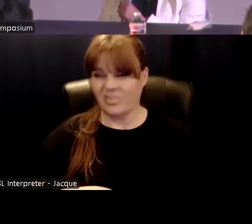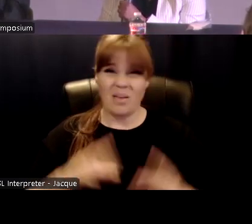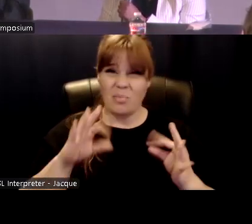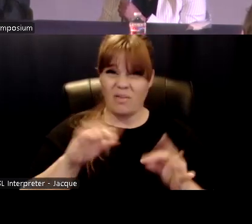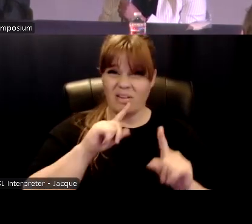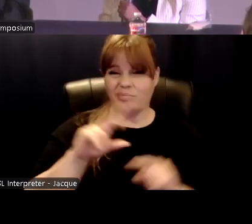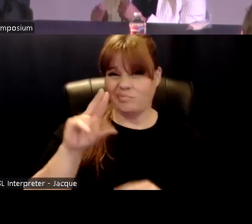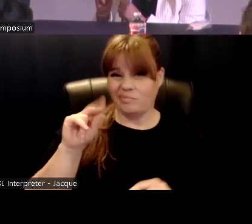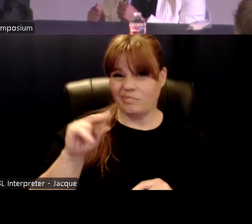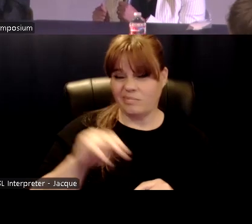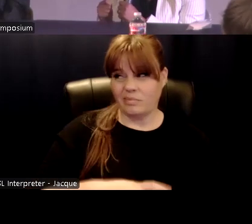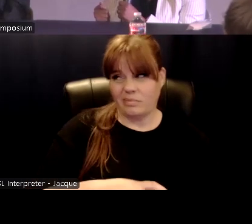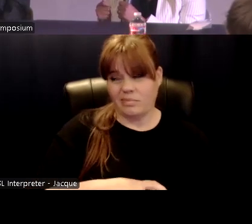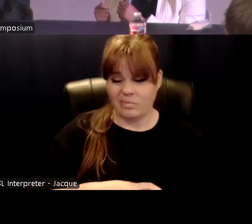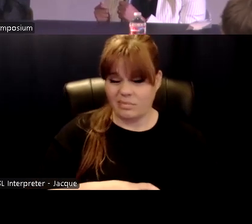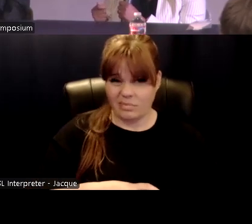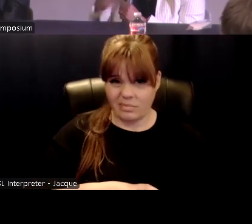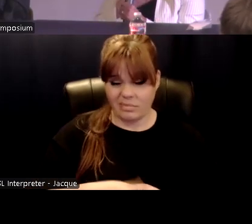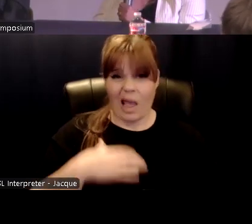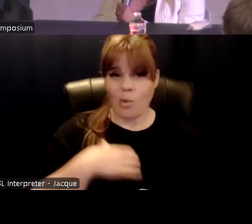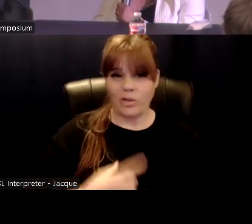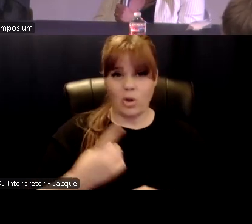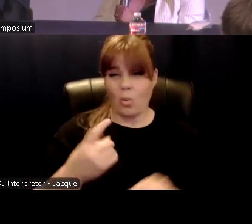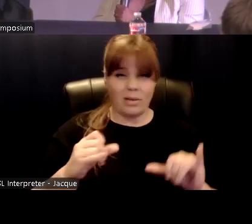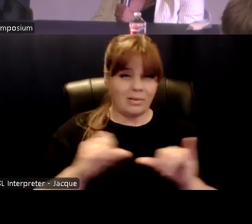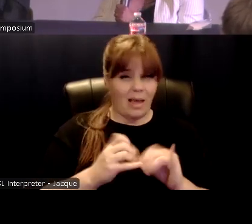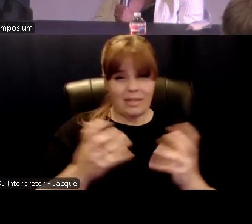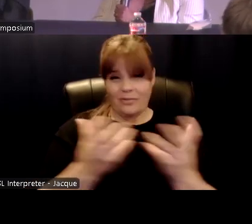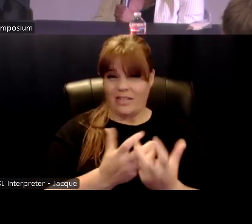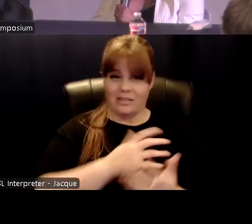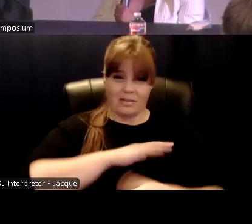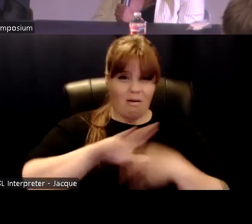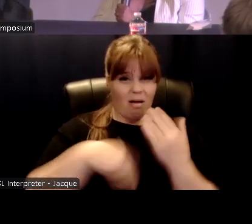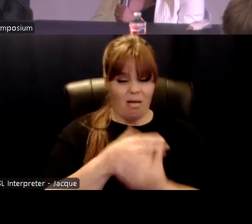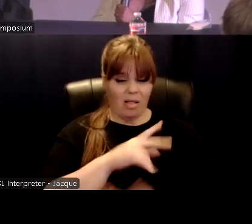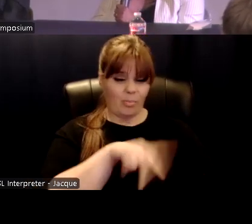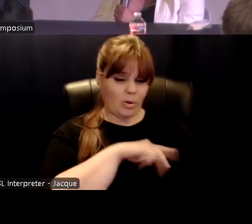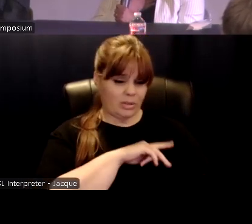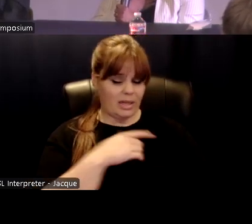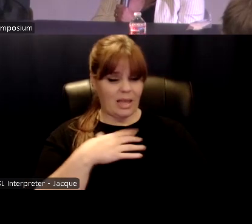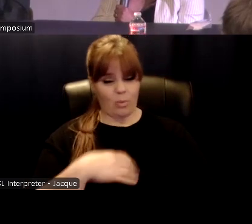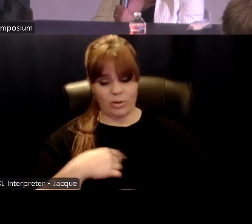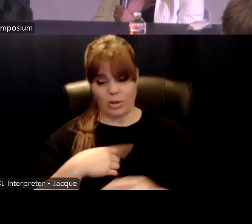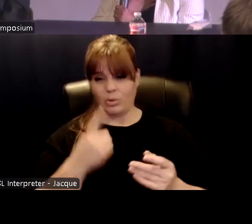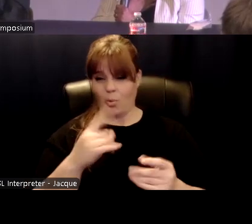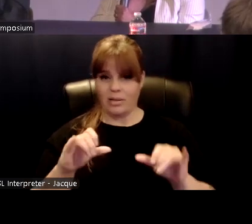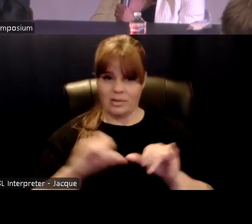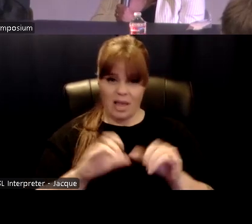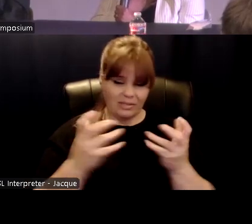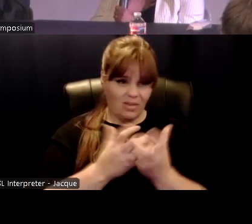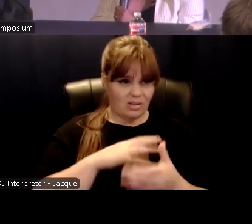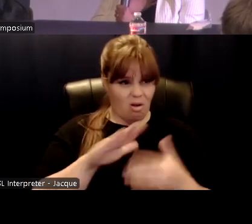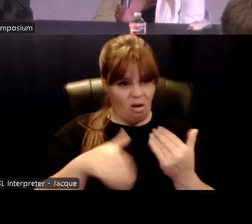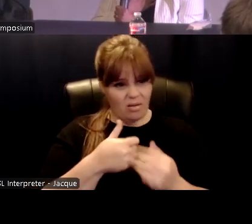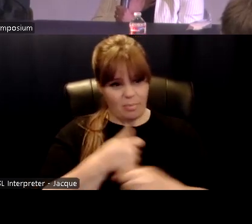really wish there was like a one-size-fits-all. Personally, I wish there was a one-size-fits-all. It would make all our lives a lot easier.